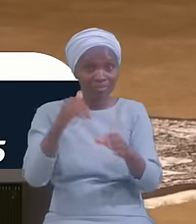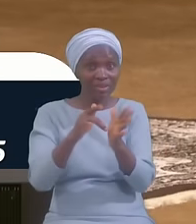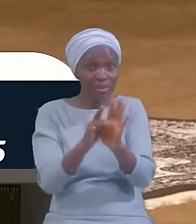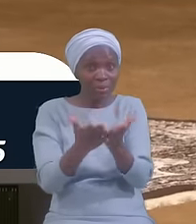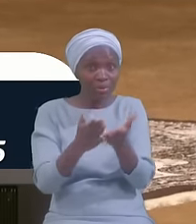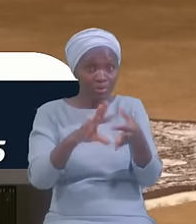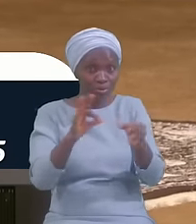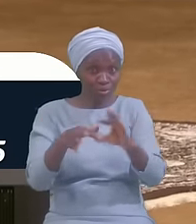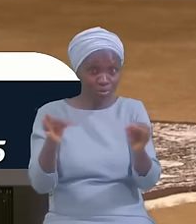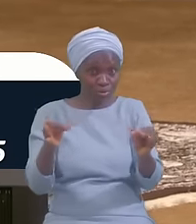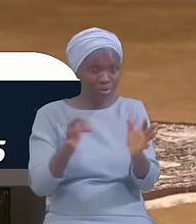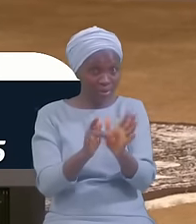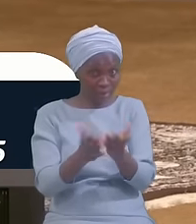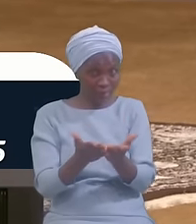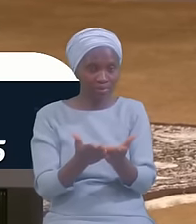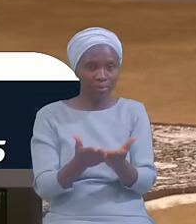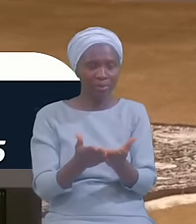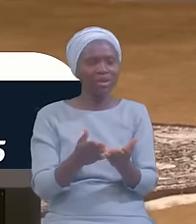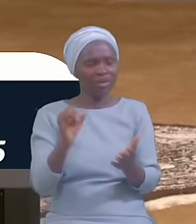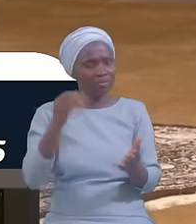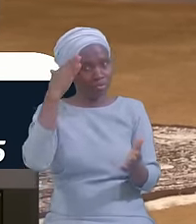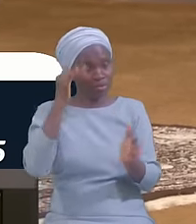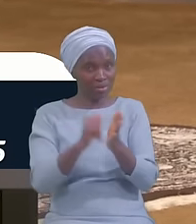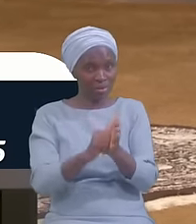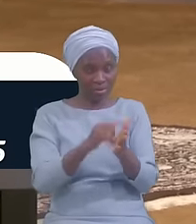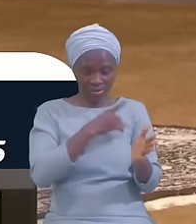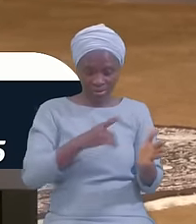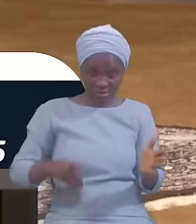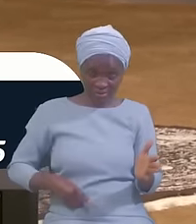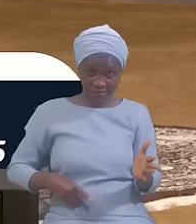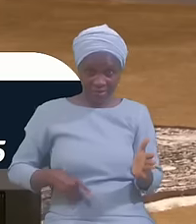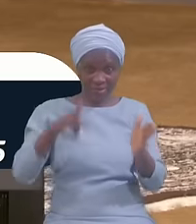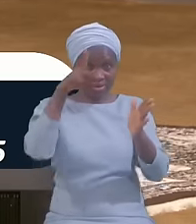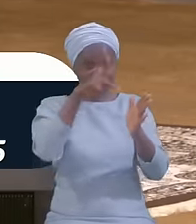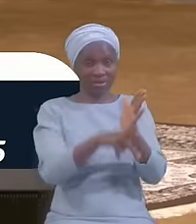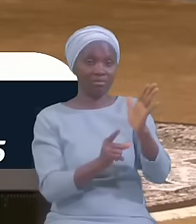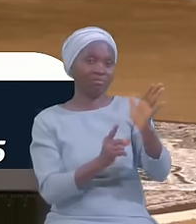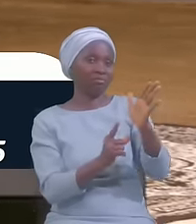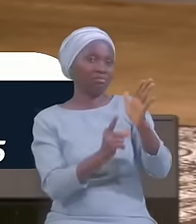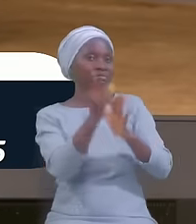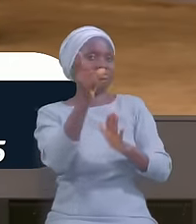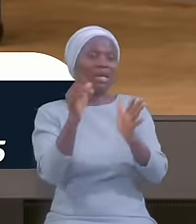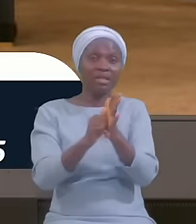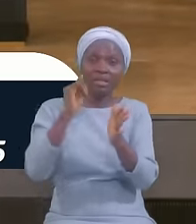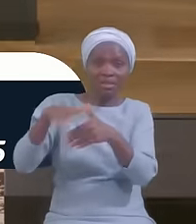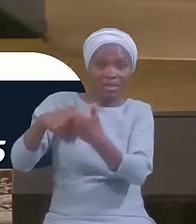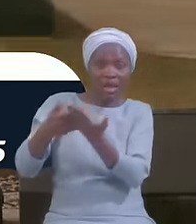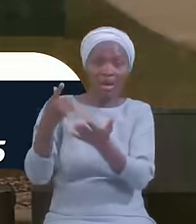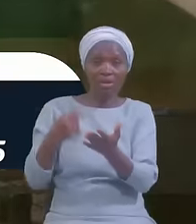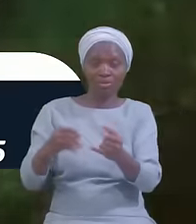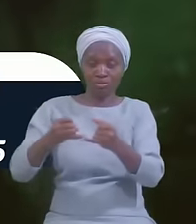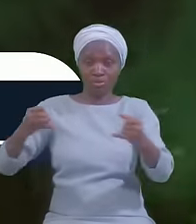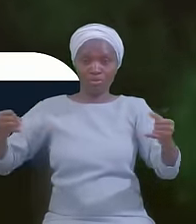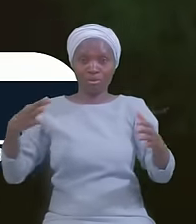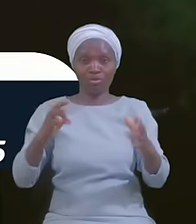how David killed Goliath. That's how the rod of Moses opened the Red Sea.